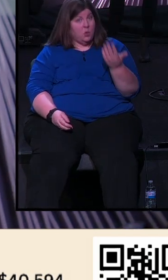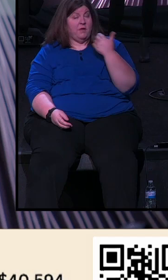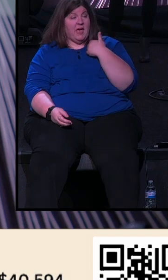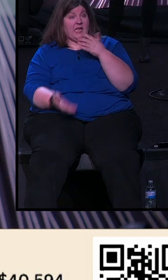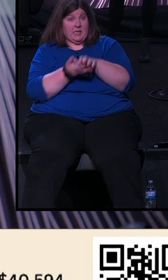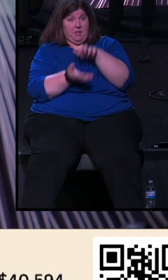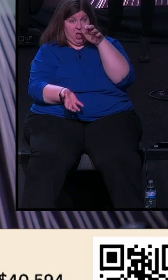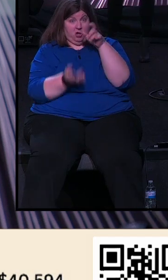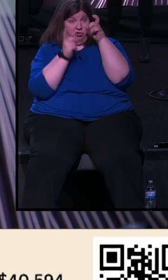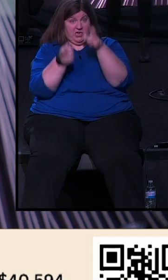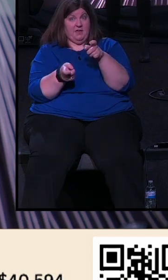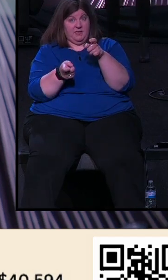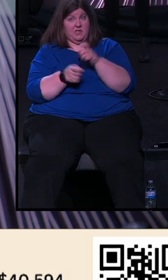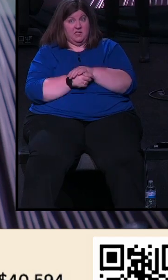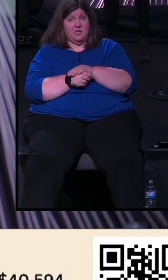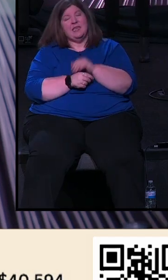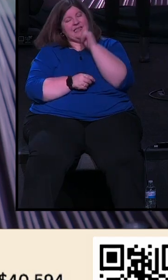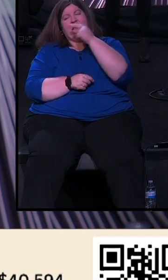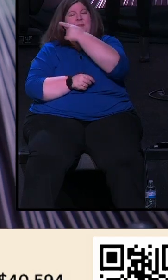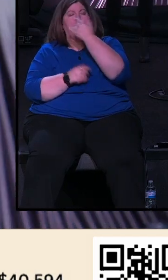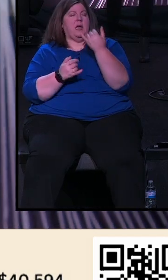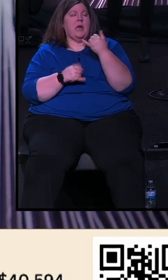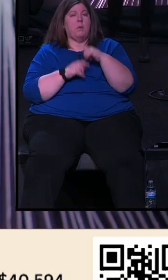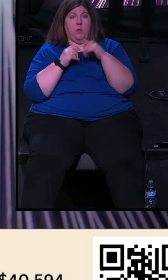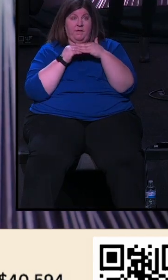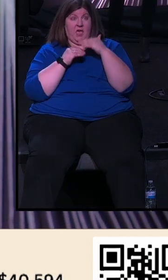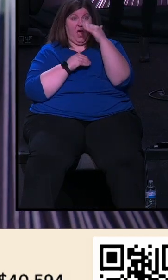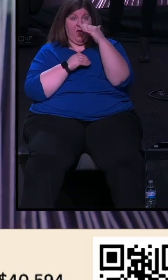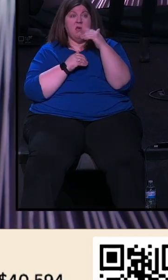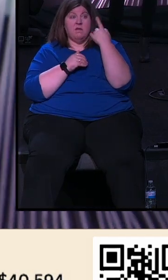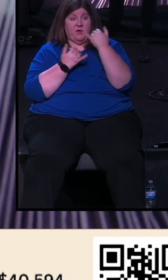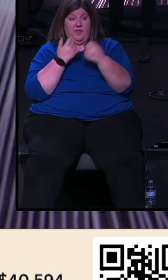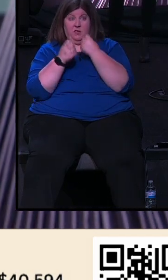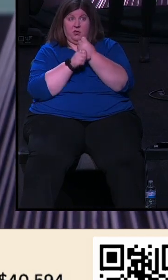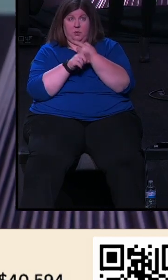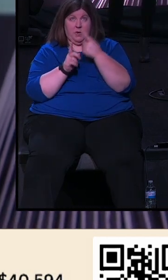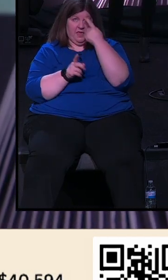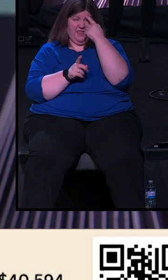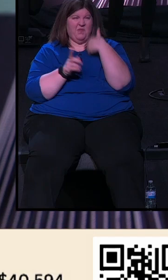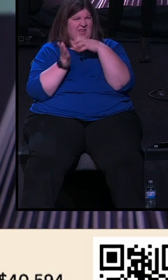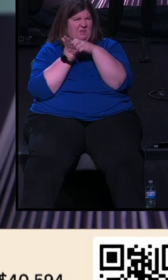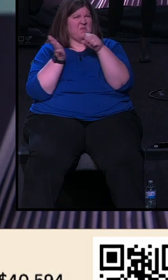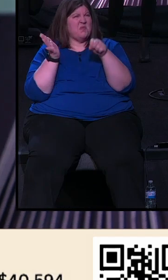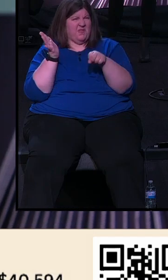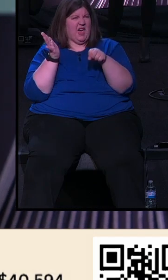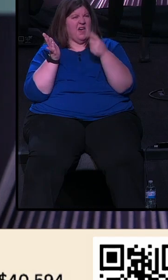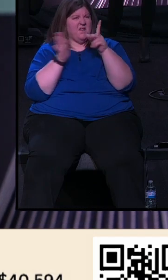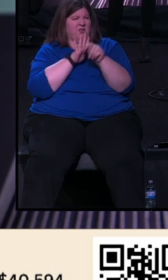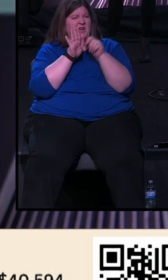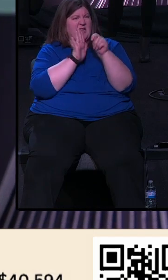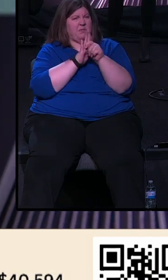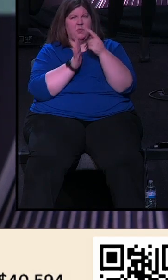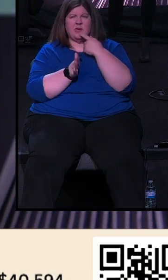provided a significant surplus. It's not up here right now, a significant surplus for the year, but I think we're going to remove that for a season. We're just going